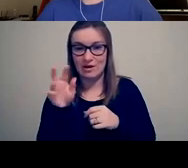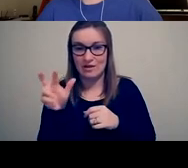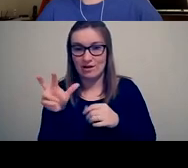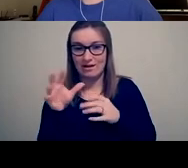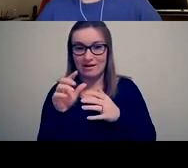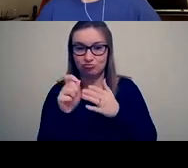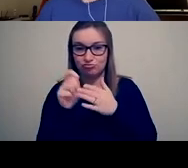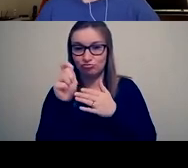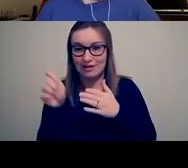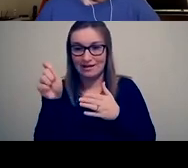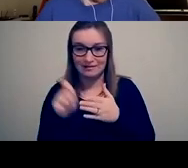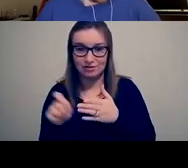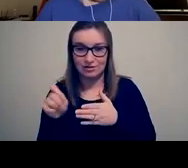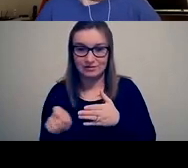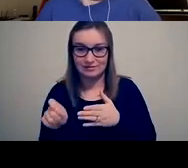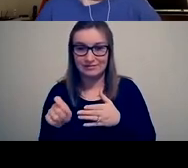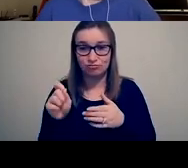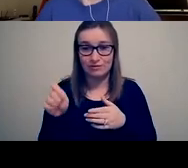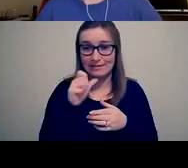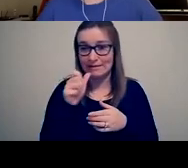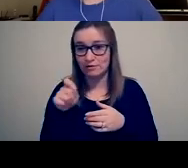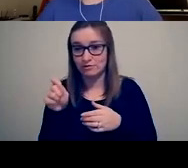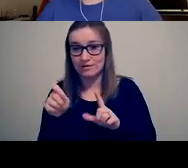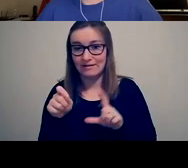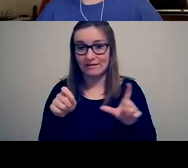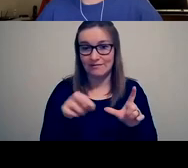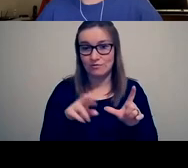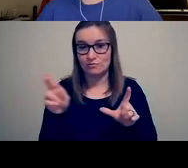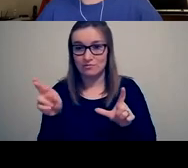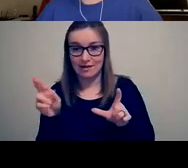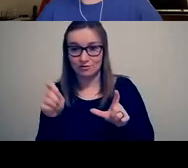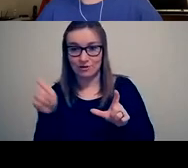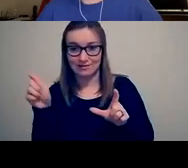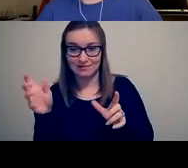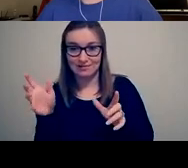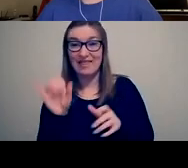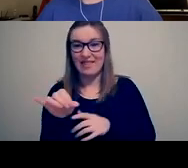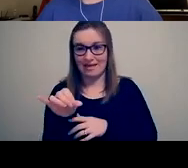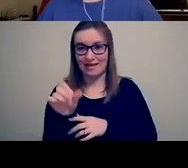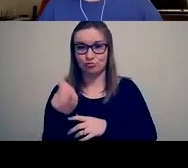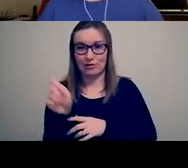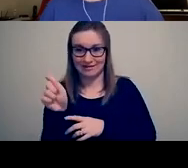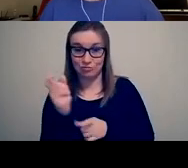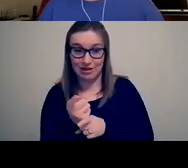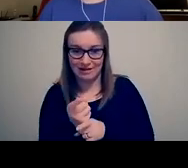parent 9 right parent checkbox not checked. Left parent 114 right parent checkbox checked. Okay, that one's checked, right?